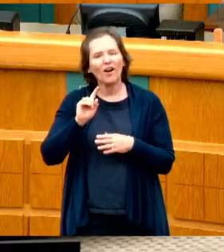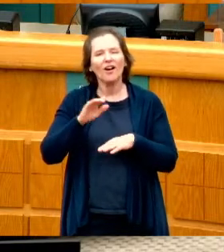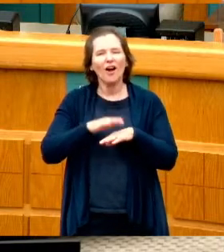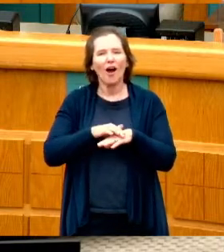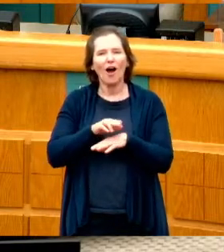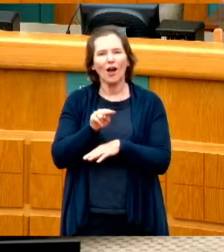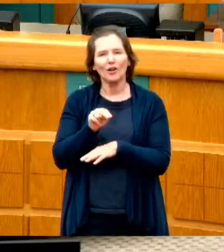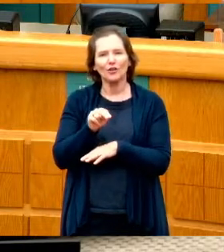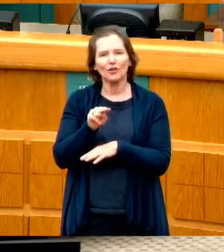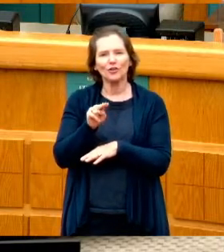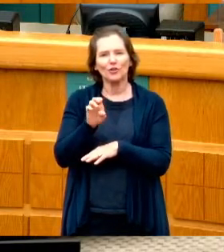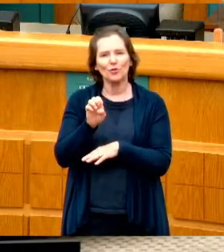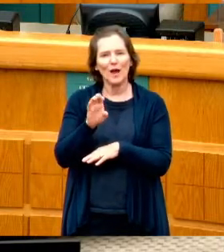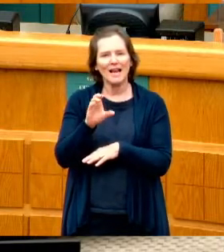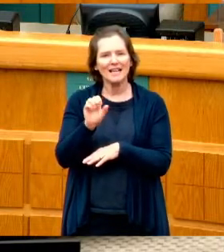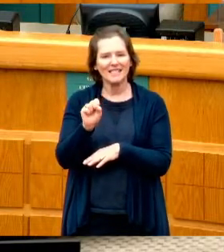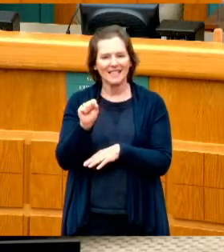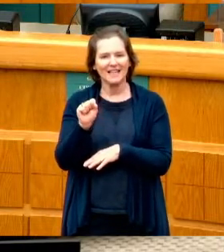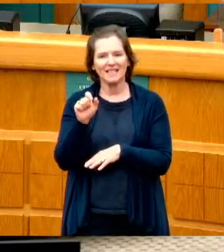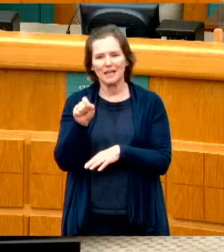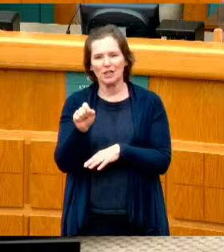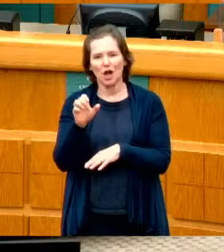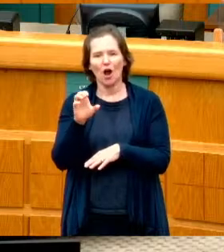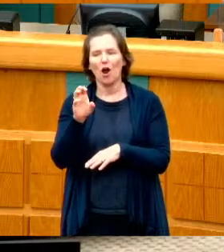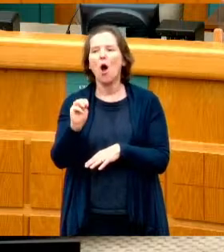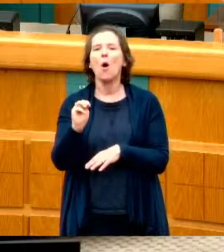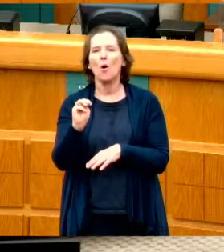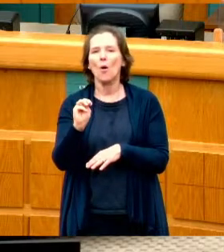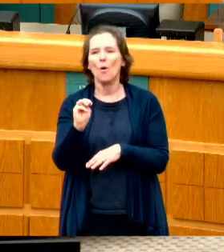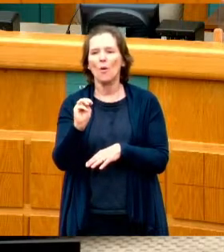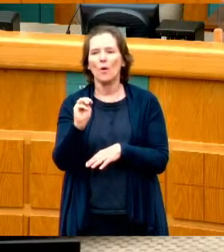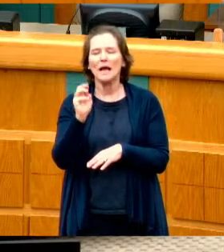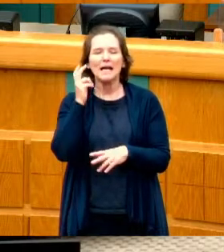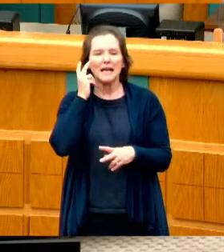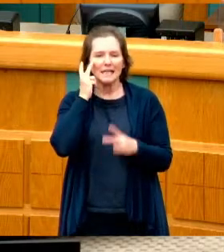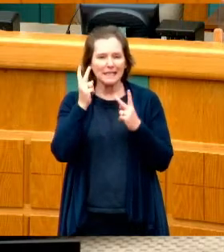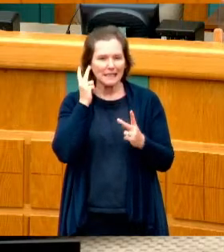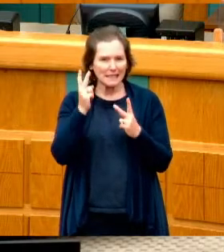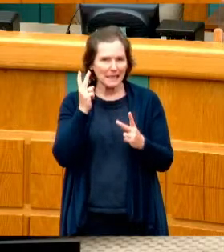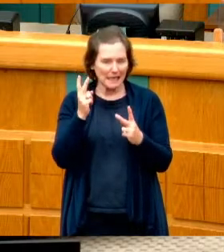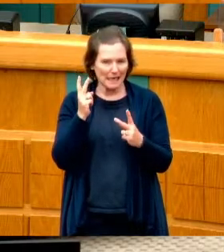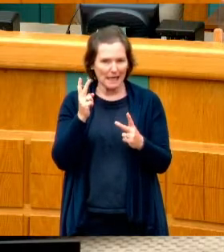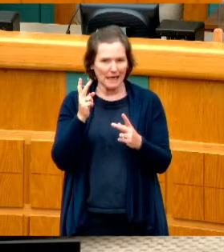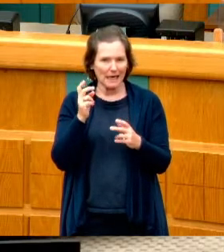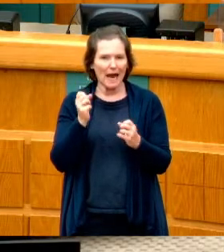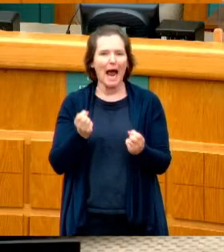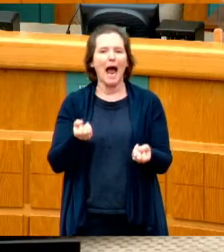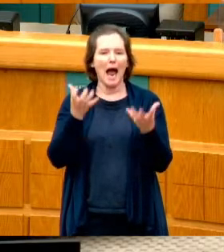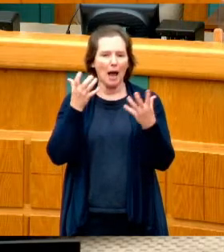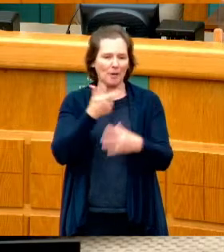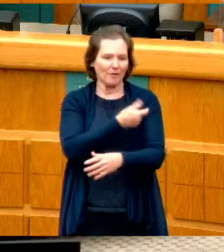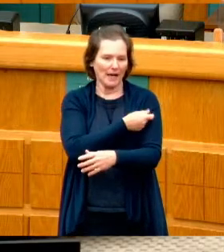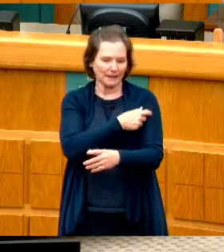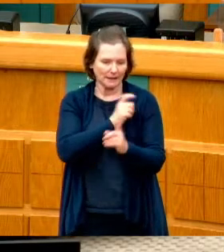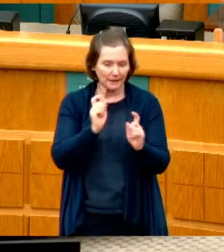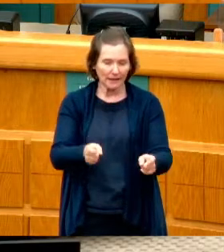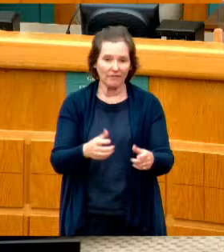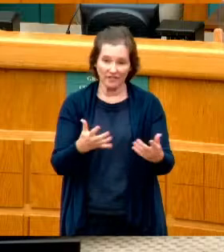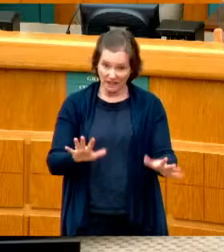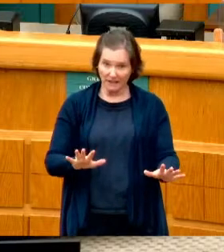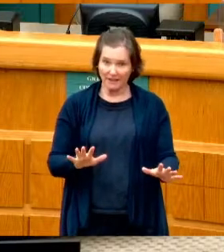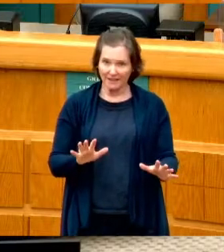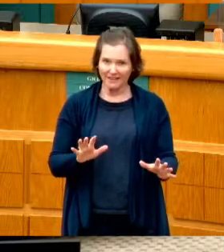cctexas.com/vaccine registration, where the total number of vaccines administered countywide are listed along with the number of vaccines administered by